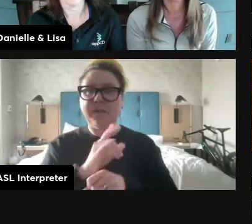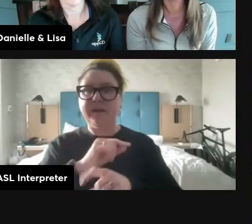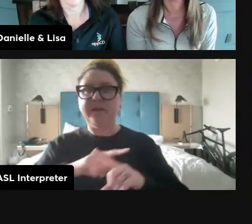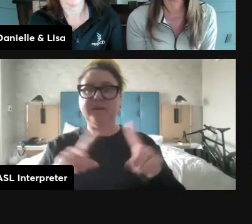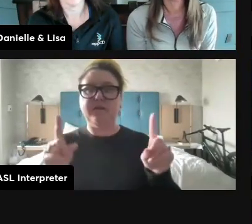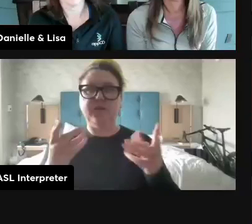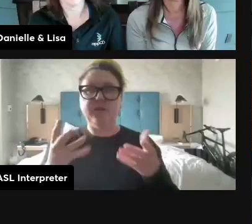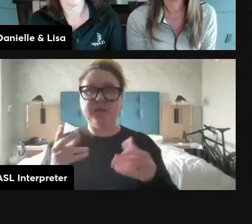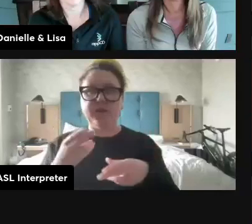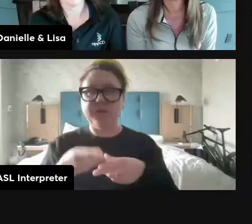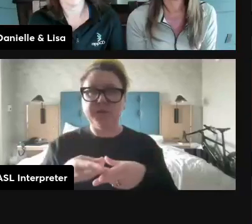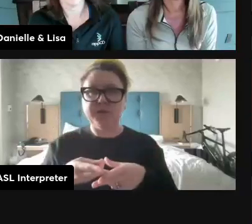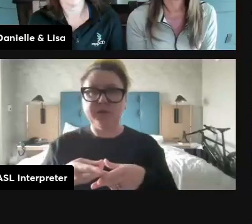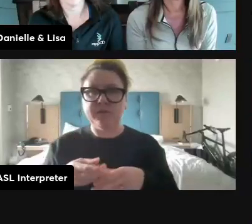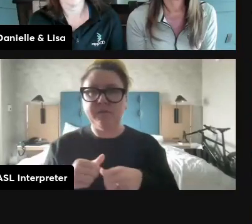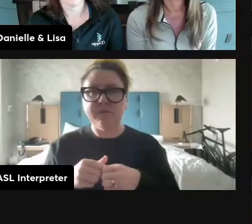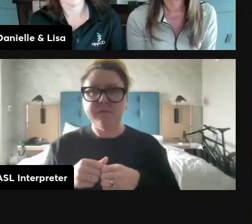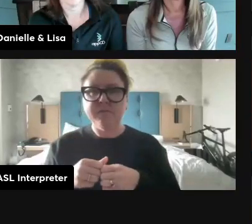mentioned?